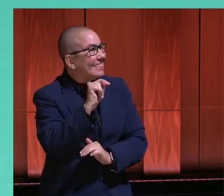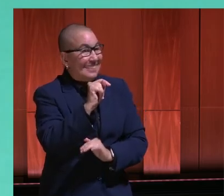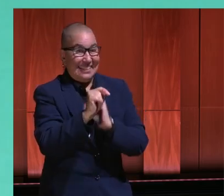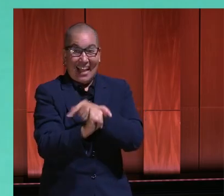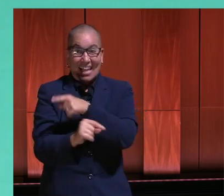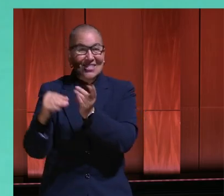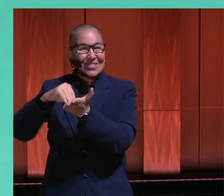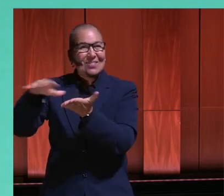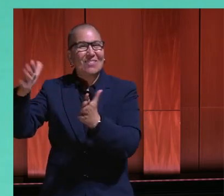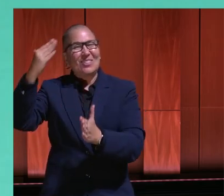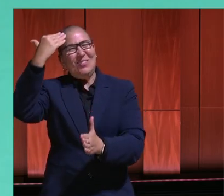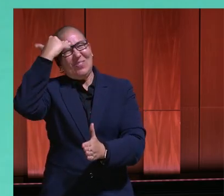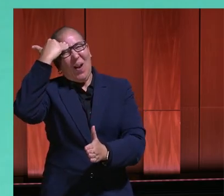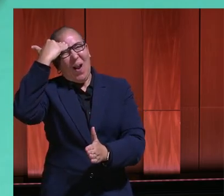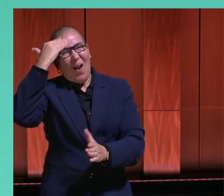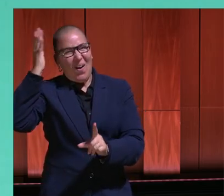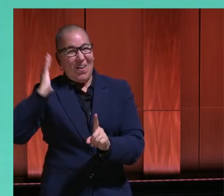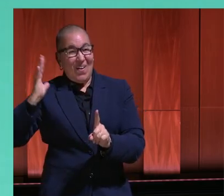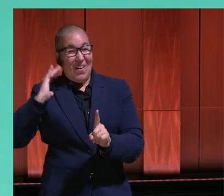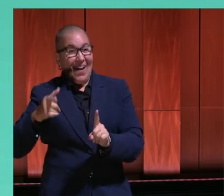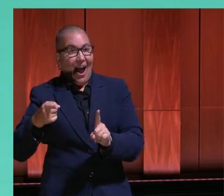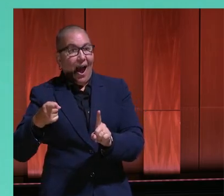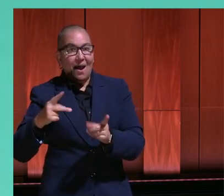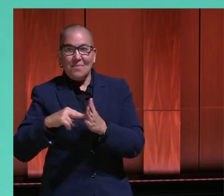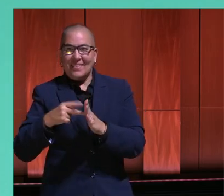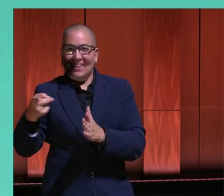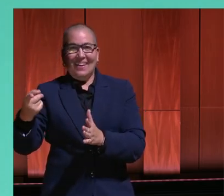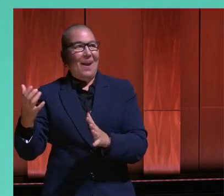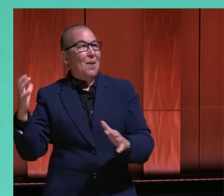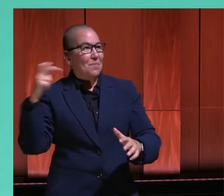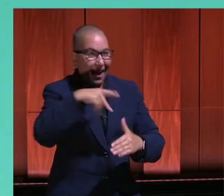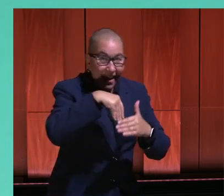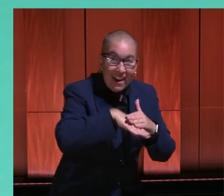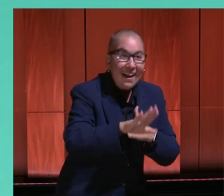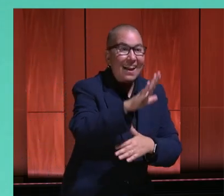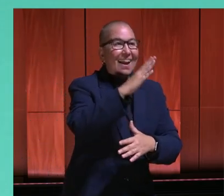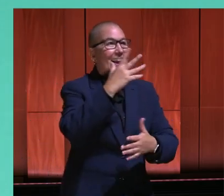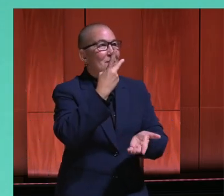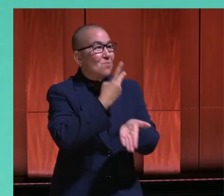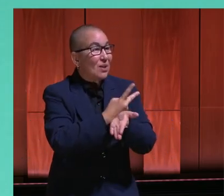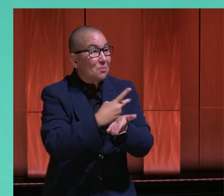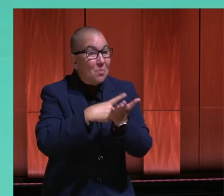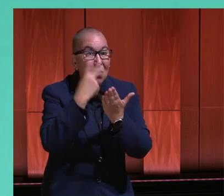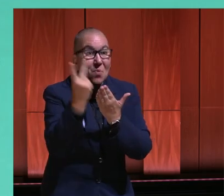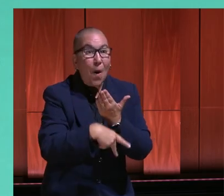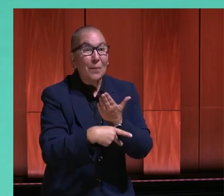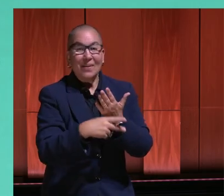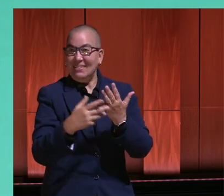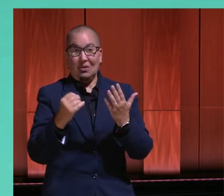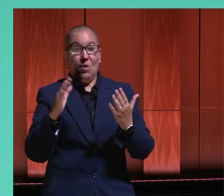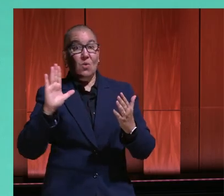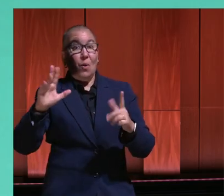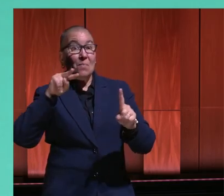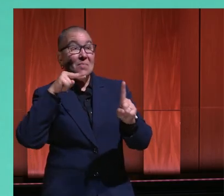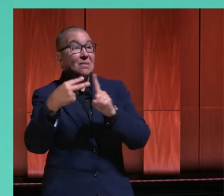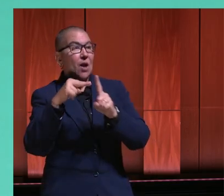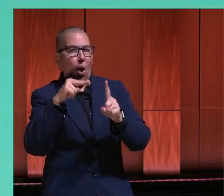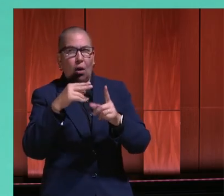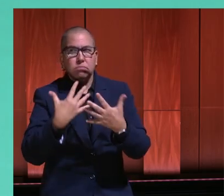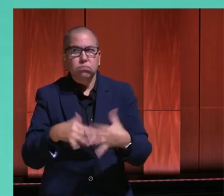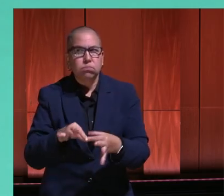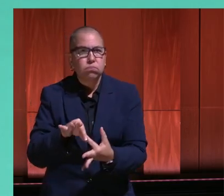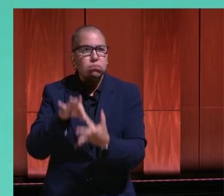an active student. I just started grad school, so kind of this unique perspective to bring it all full circle.